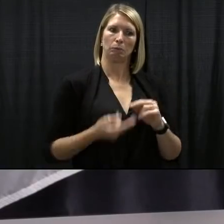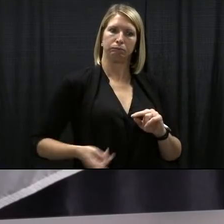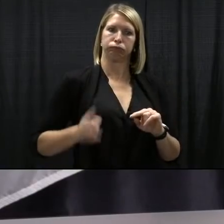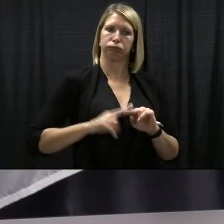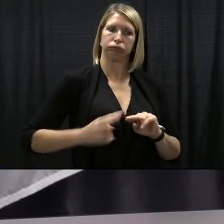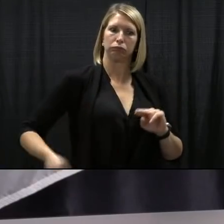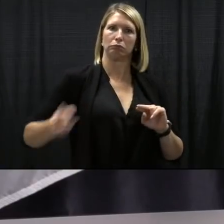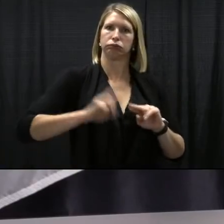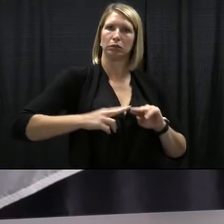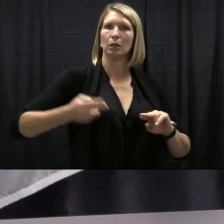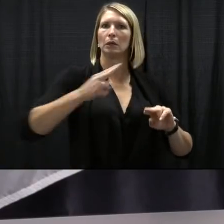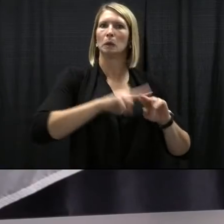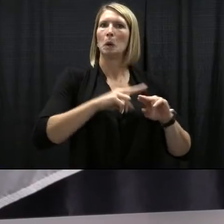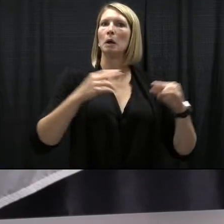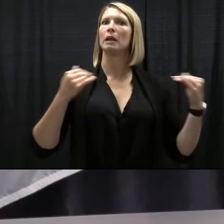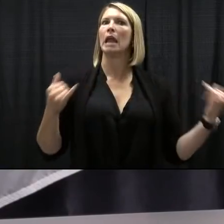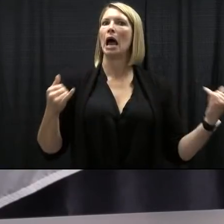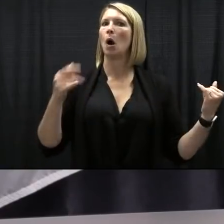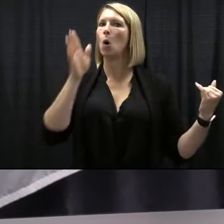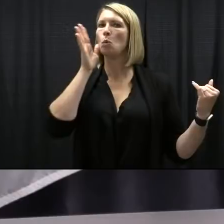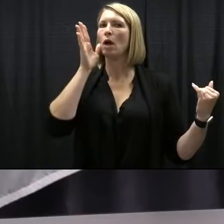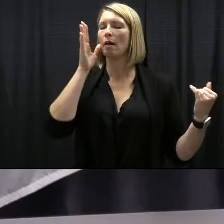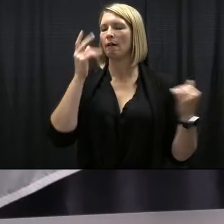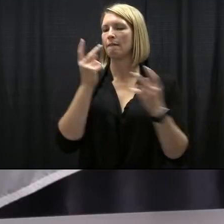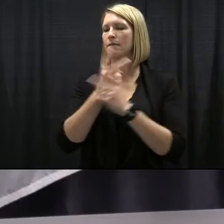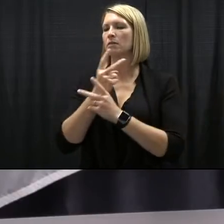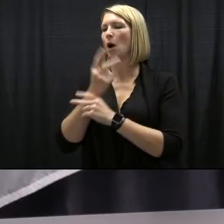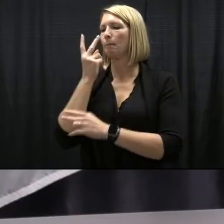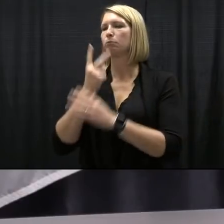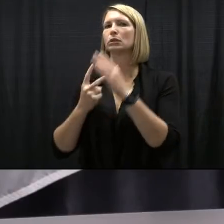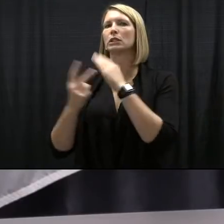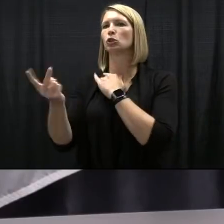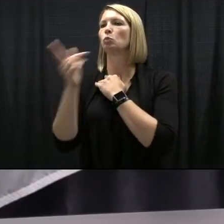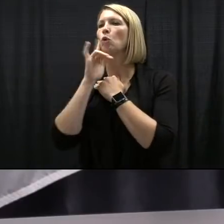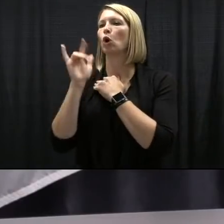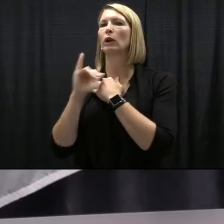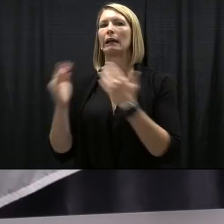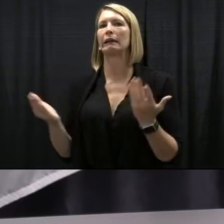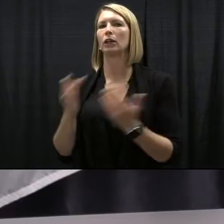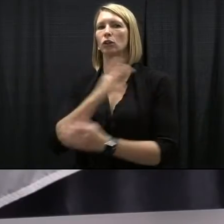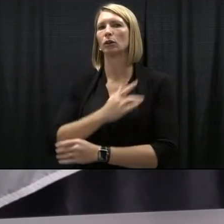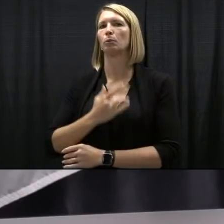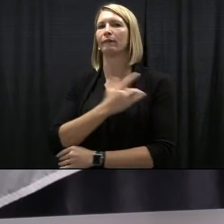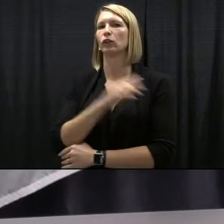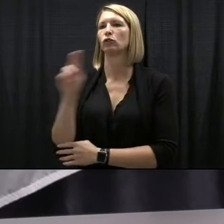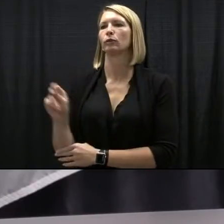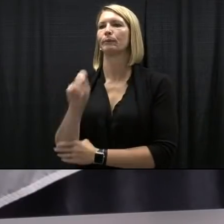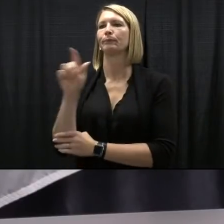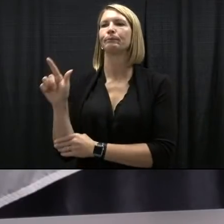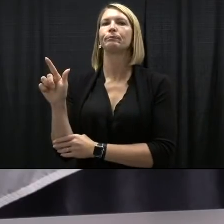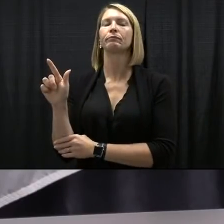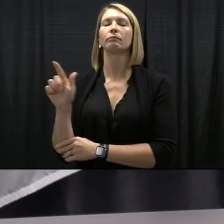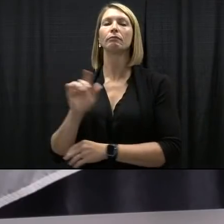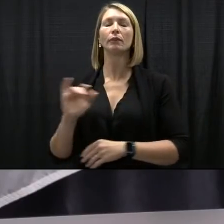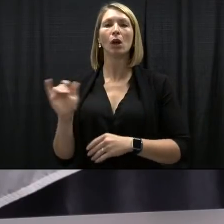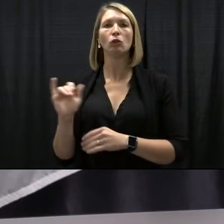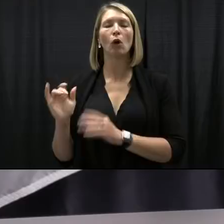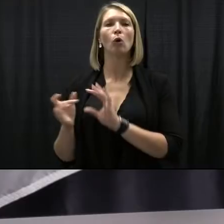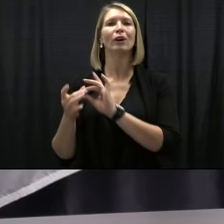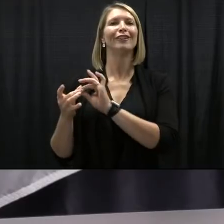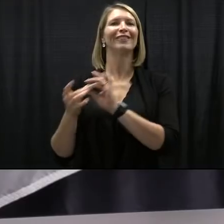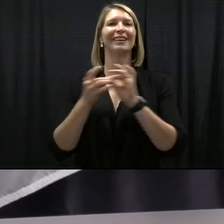see some predictive modeling into the future. And finally, with respect to Alberta, I know there may be some questions